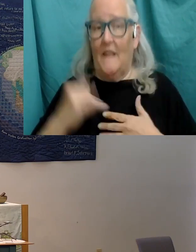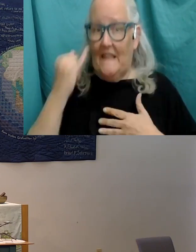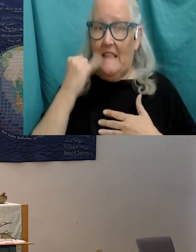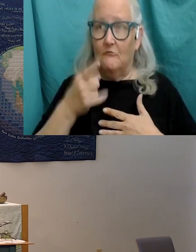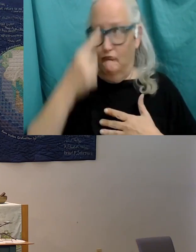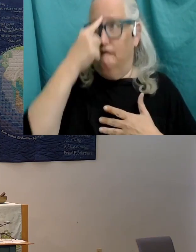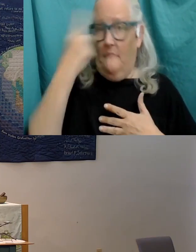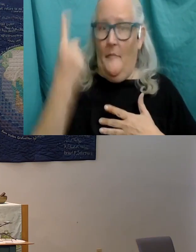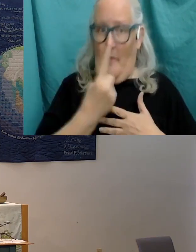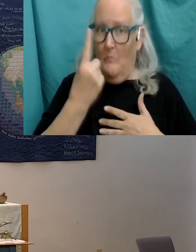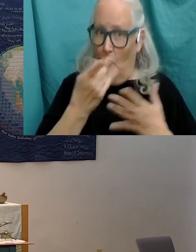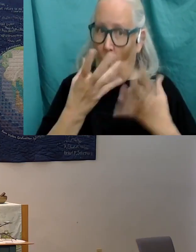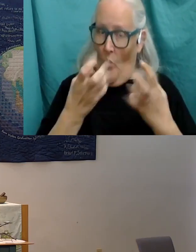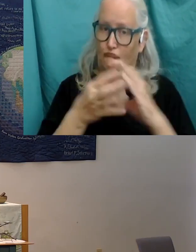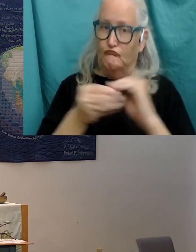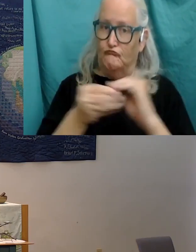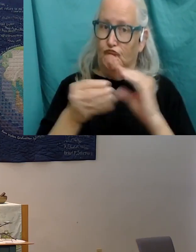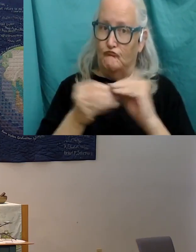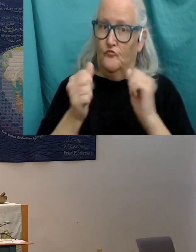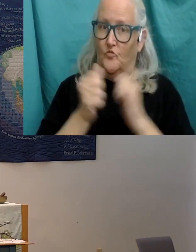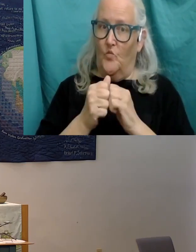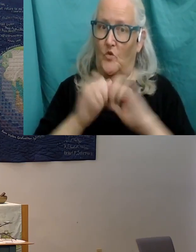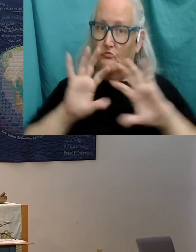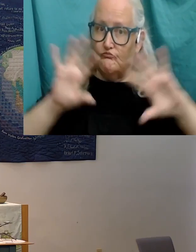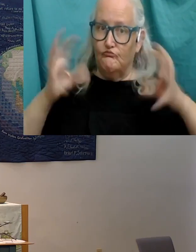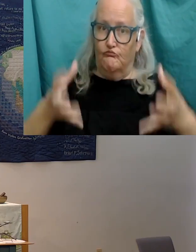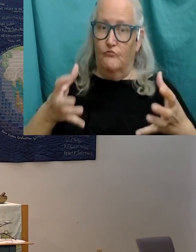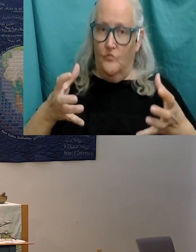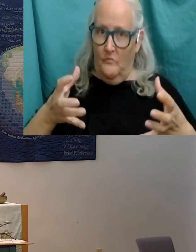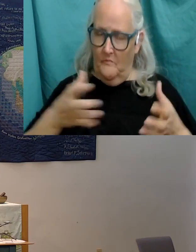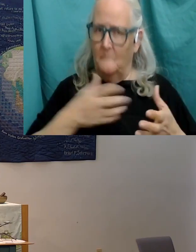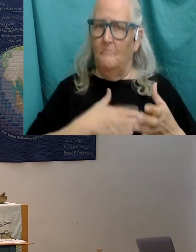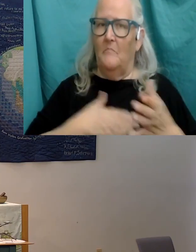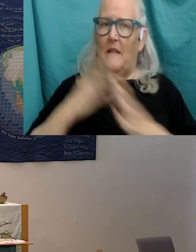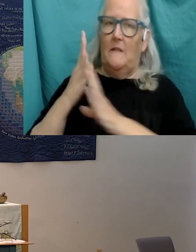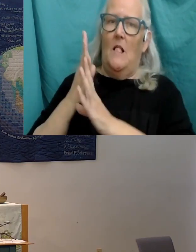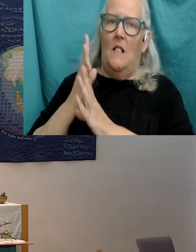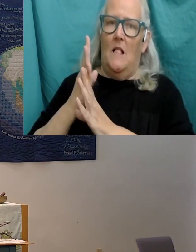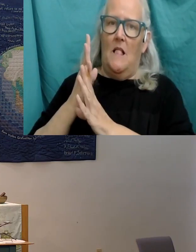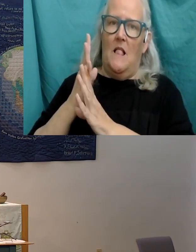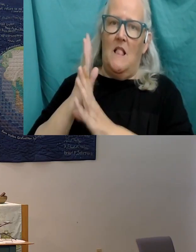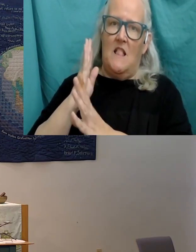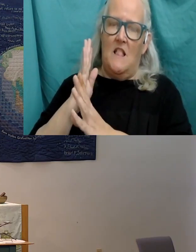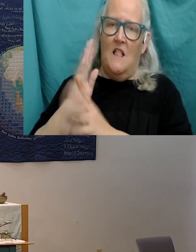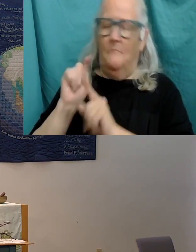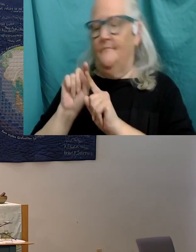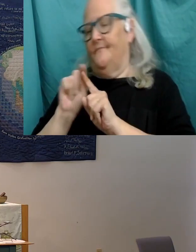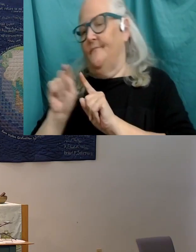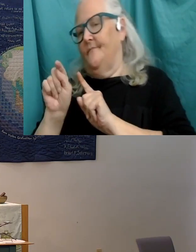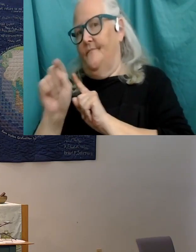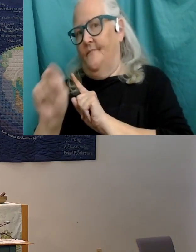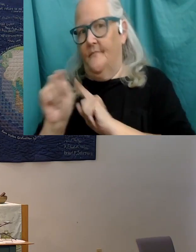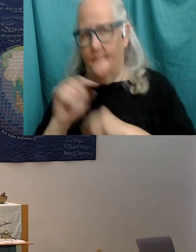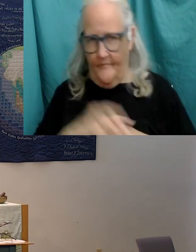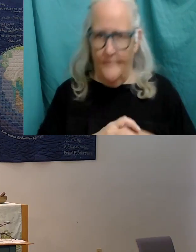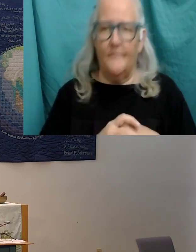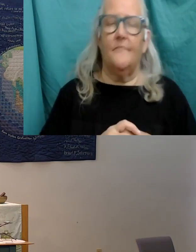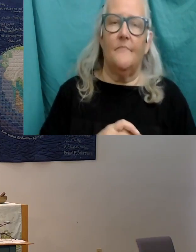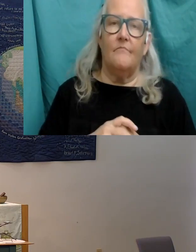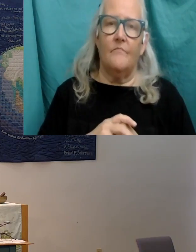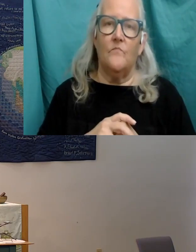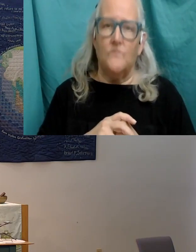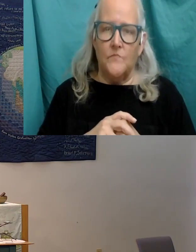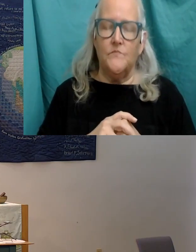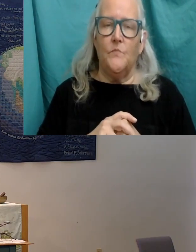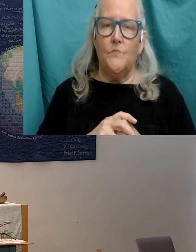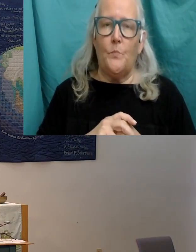with the whole congregation, I invite you to make a line down the Chalice aisle of the sanctuary. Please make